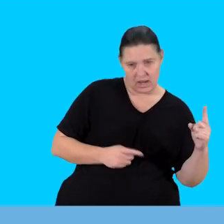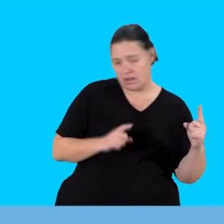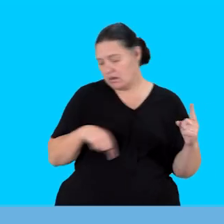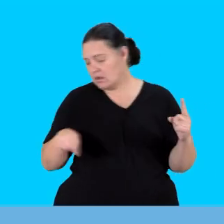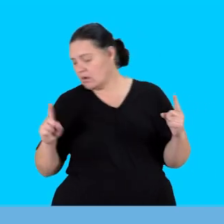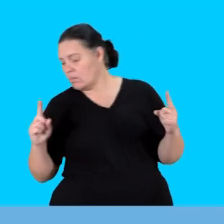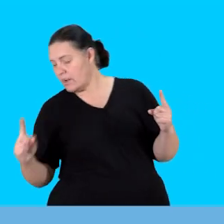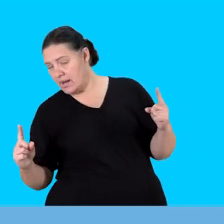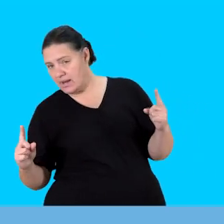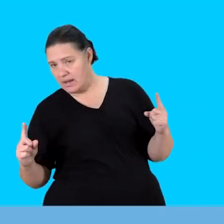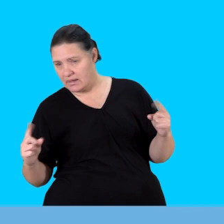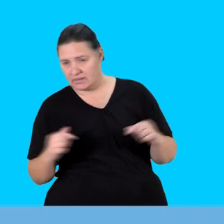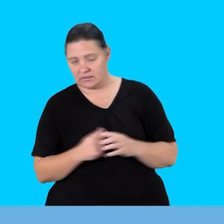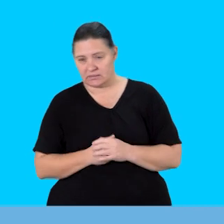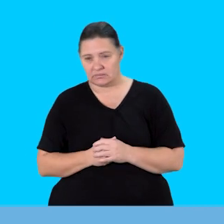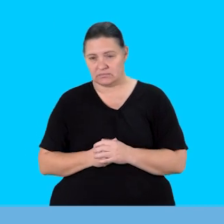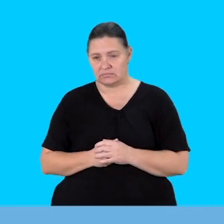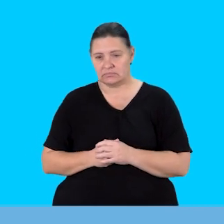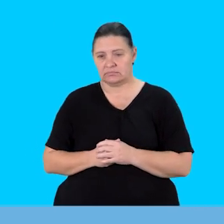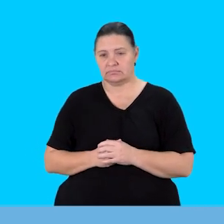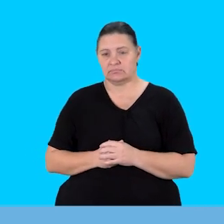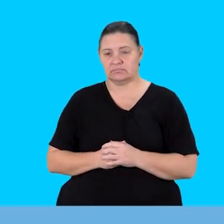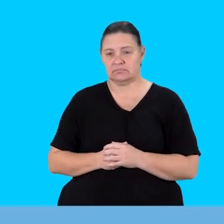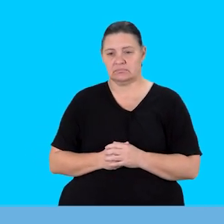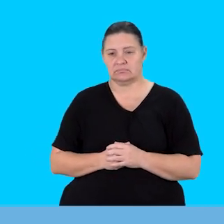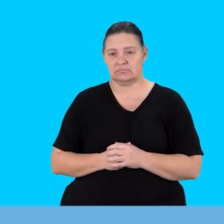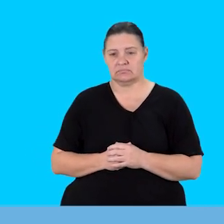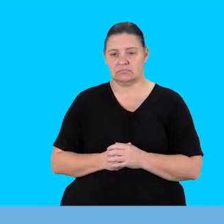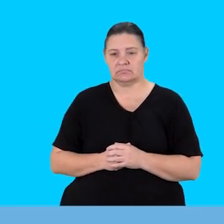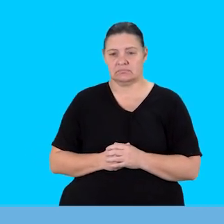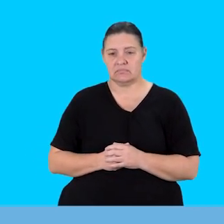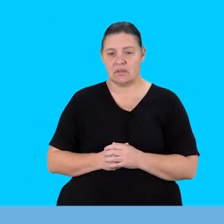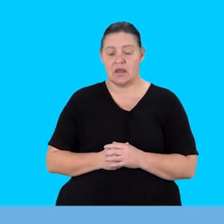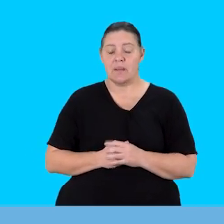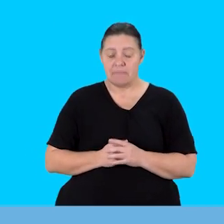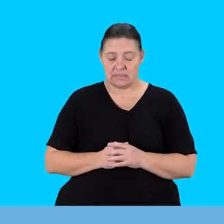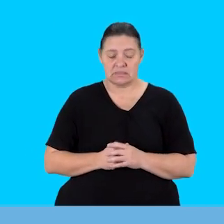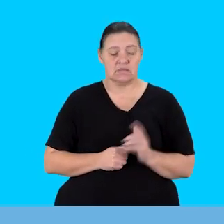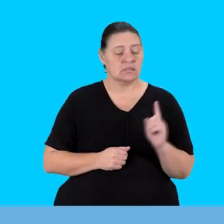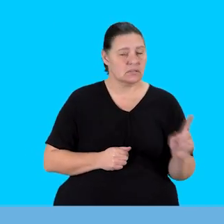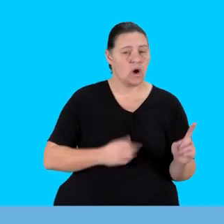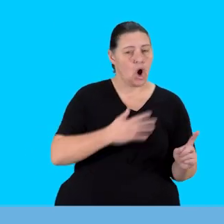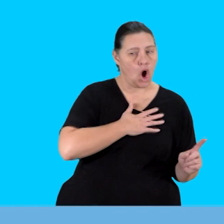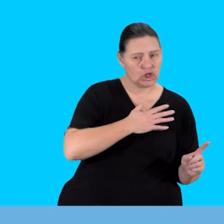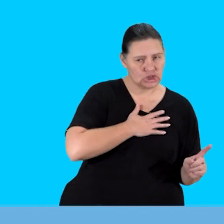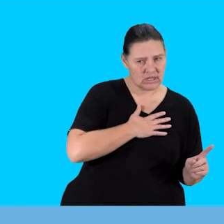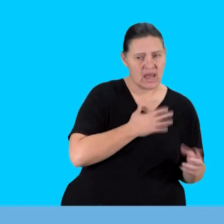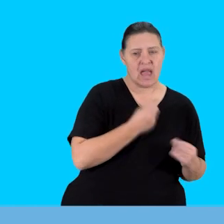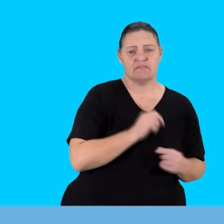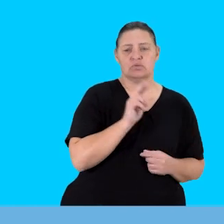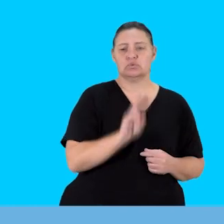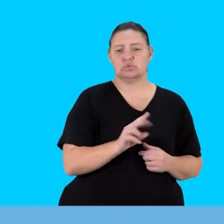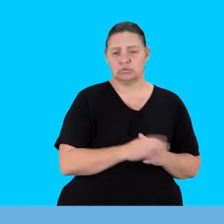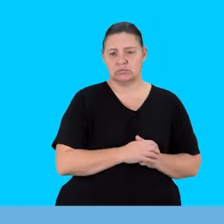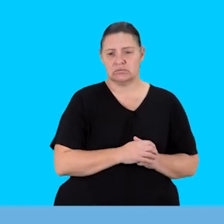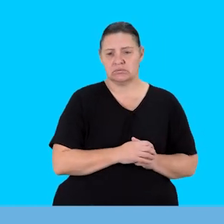reactants, I have one. There's only just the one. Now, the oxygen, we have two oxygens here because of the subscript 2.